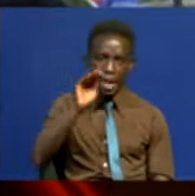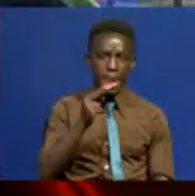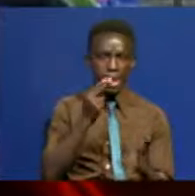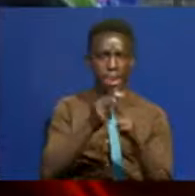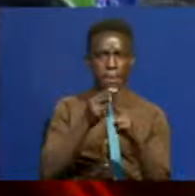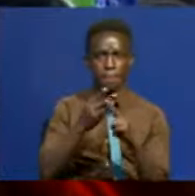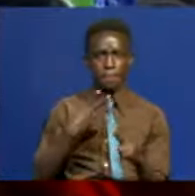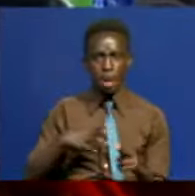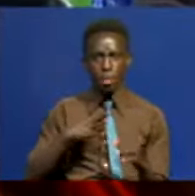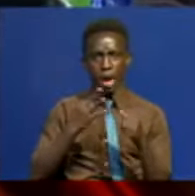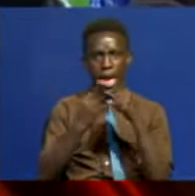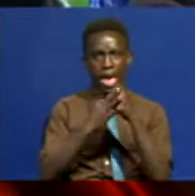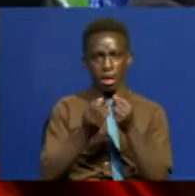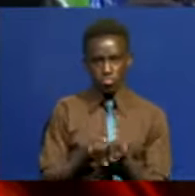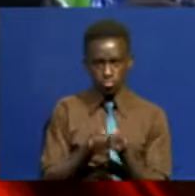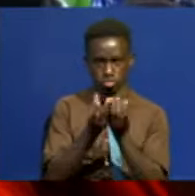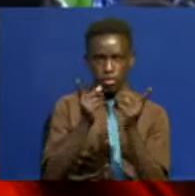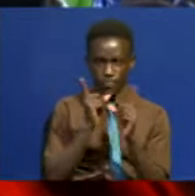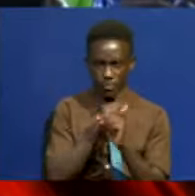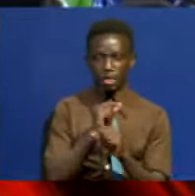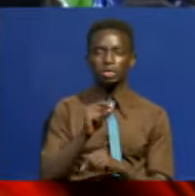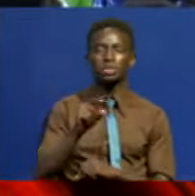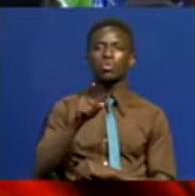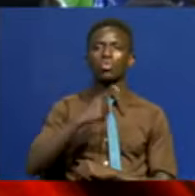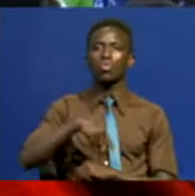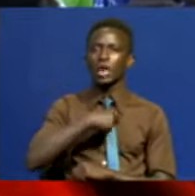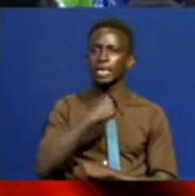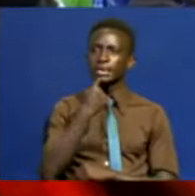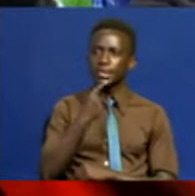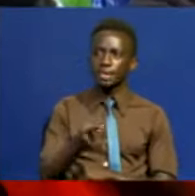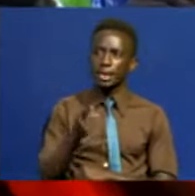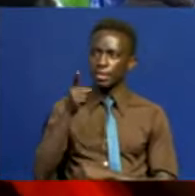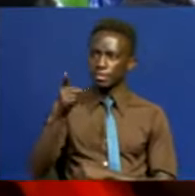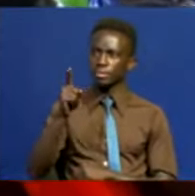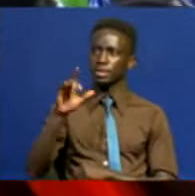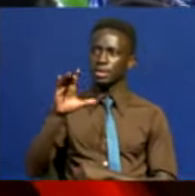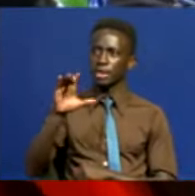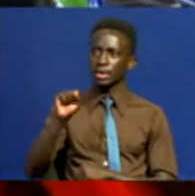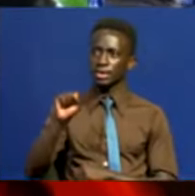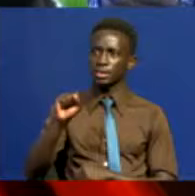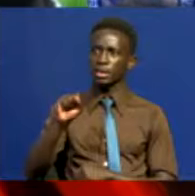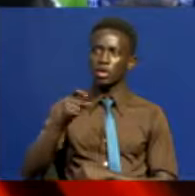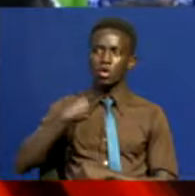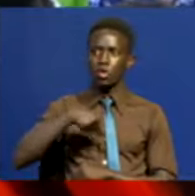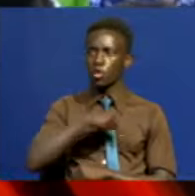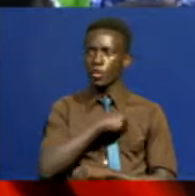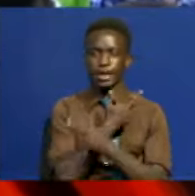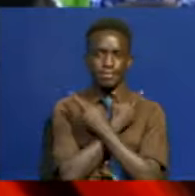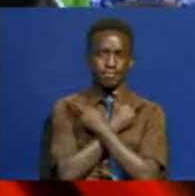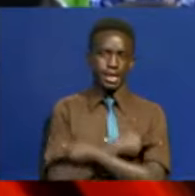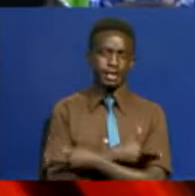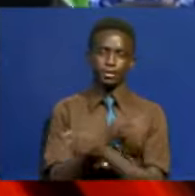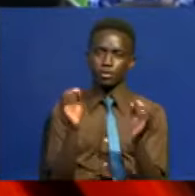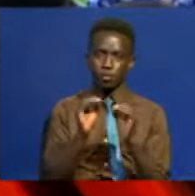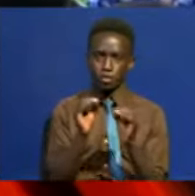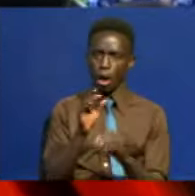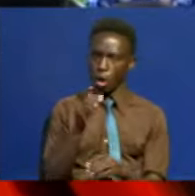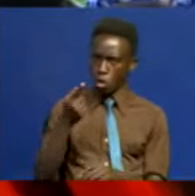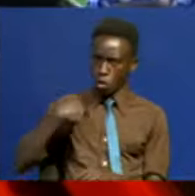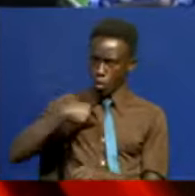zimepeanwa. Tunataka kuambia wasiri, sisi hatupumziki. Ile kazi tumekuahidi,